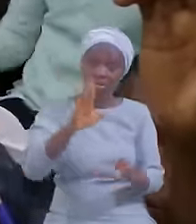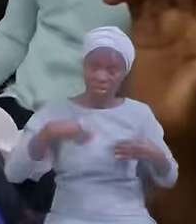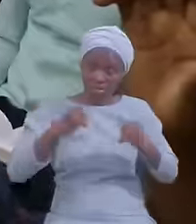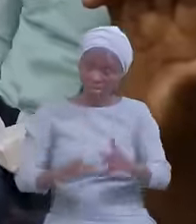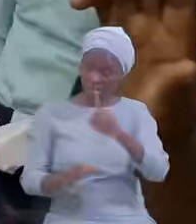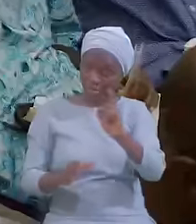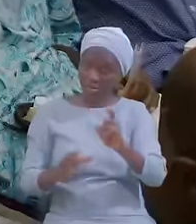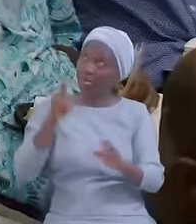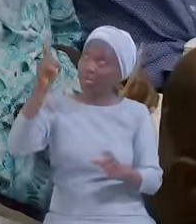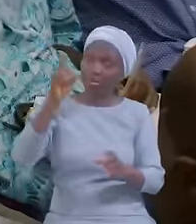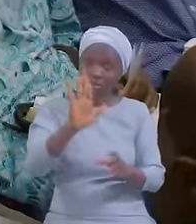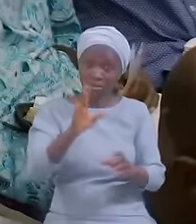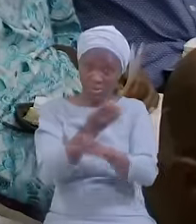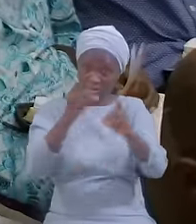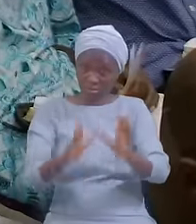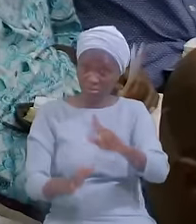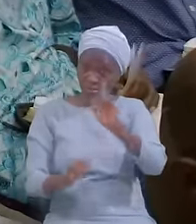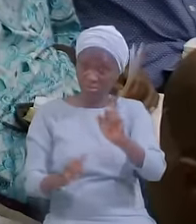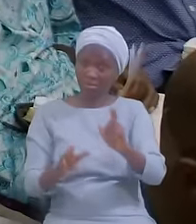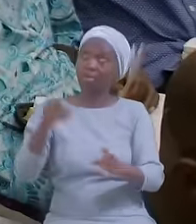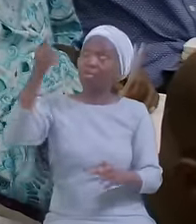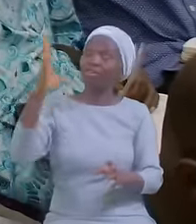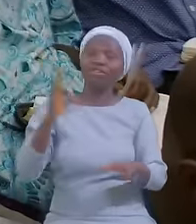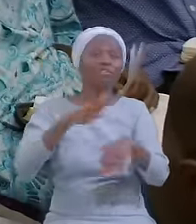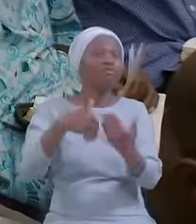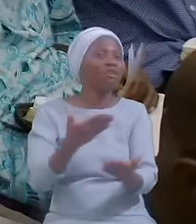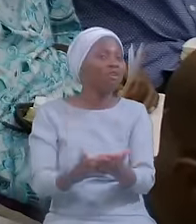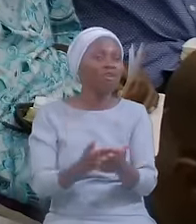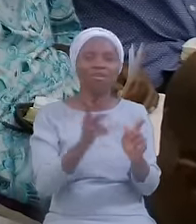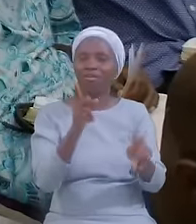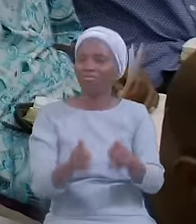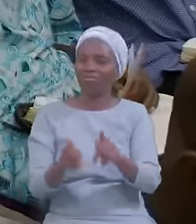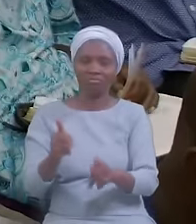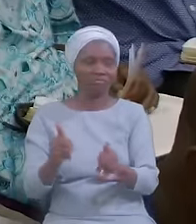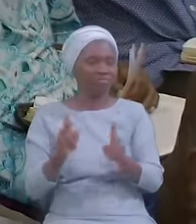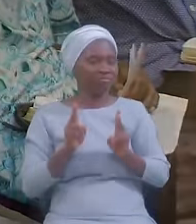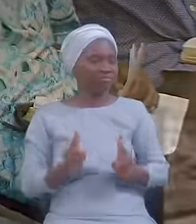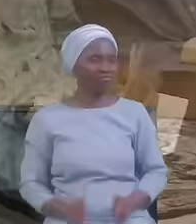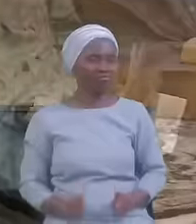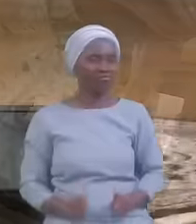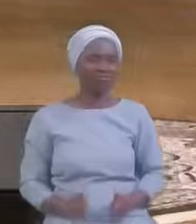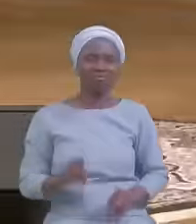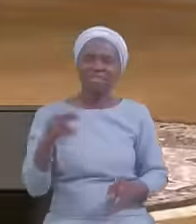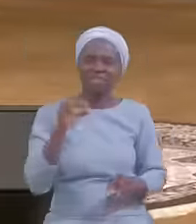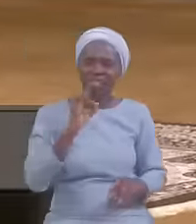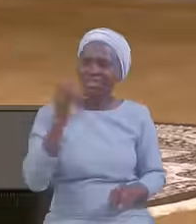your deliverer. The God of all flesh. Is there anything too hard